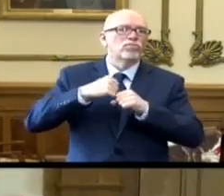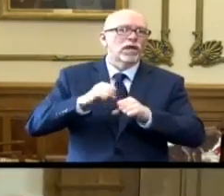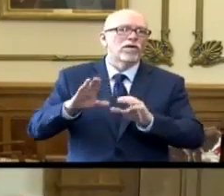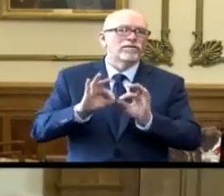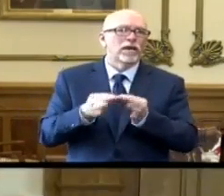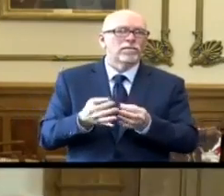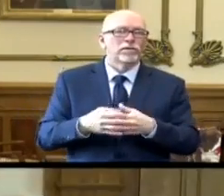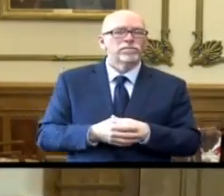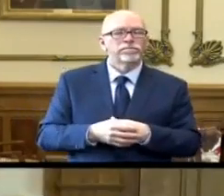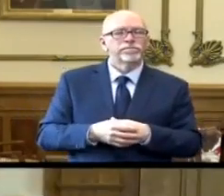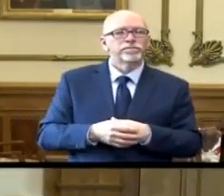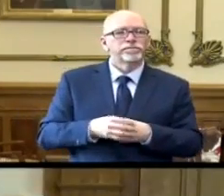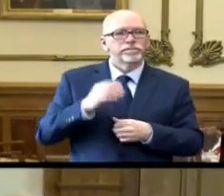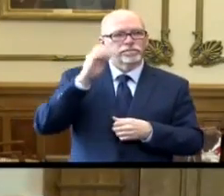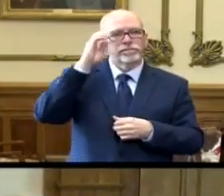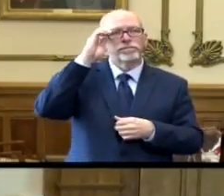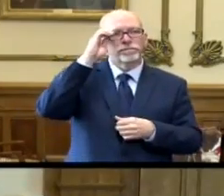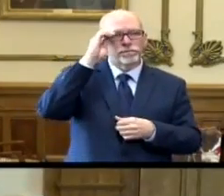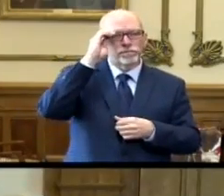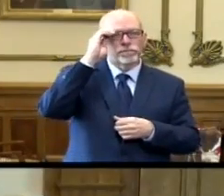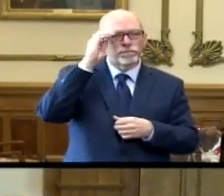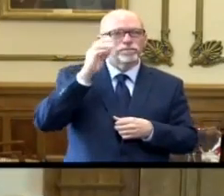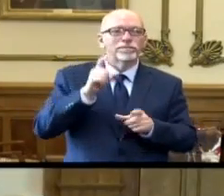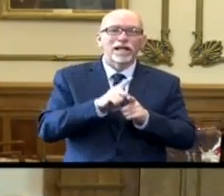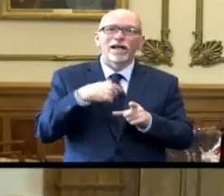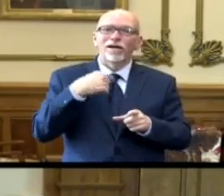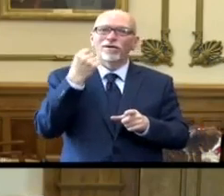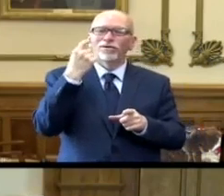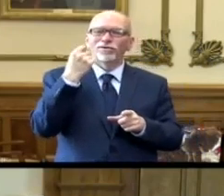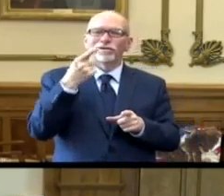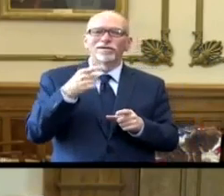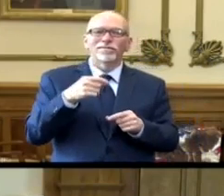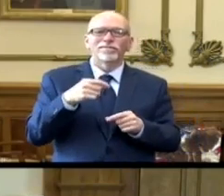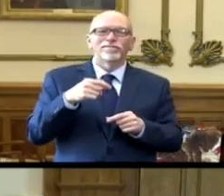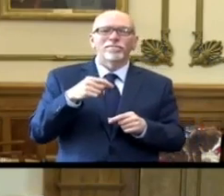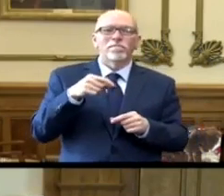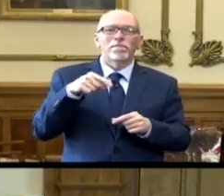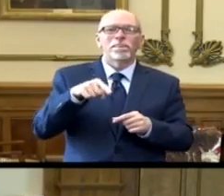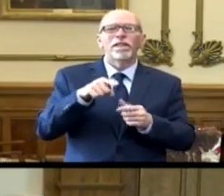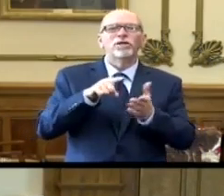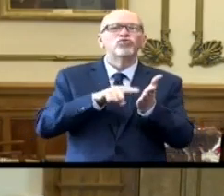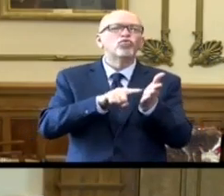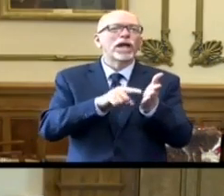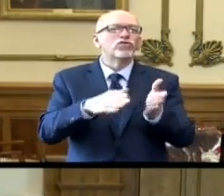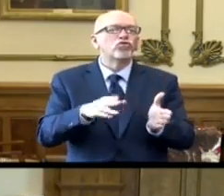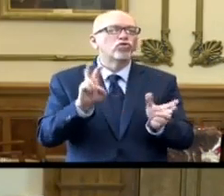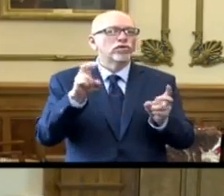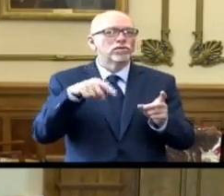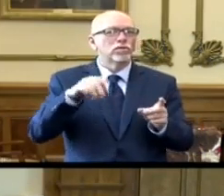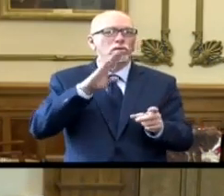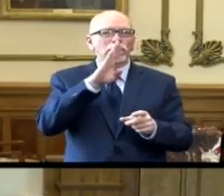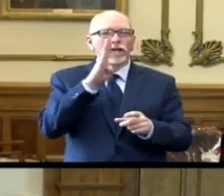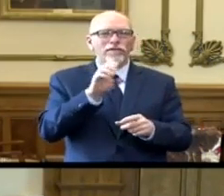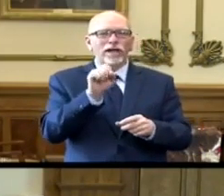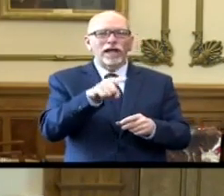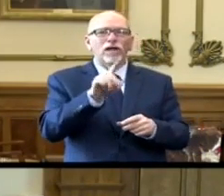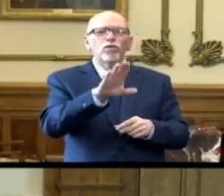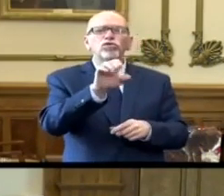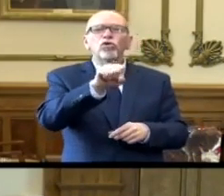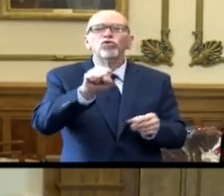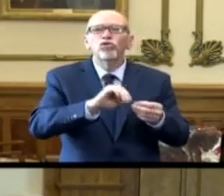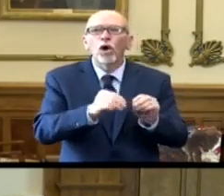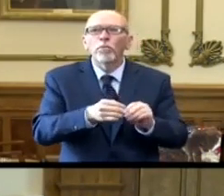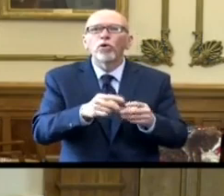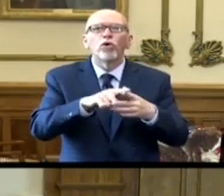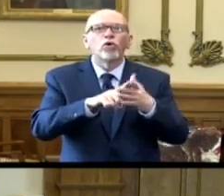with. Yeah, and I would just, and as I understand it, these tracers will never ask for your social